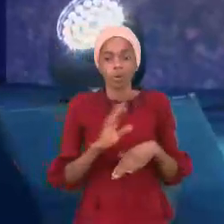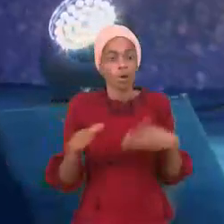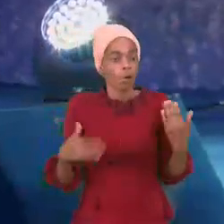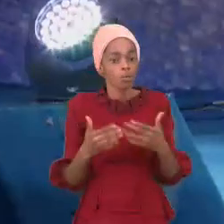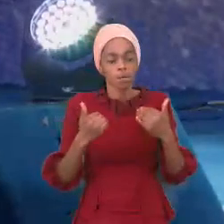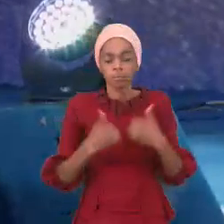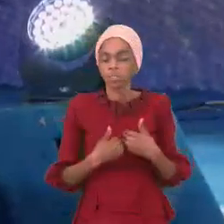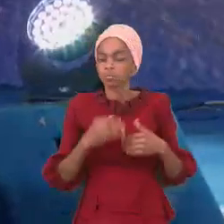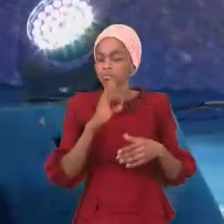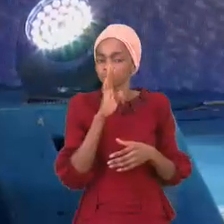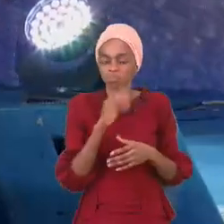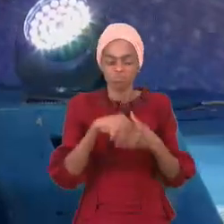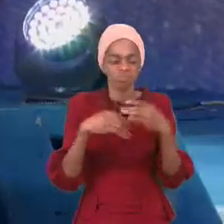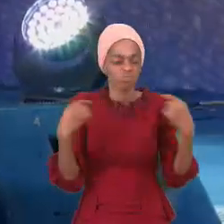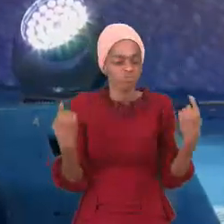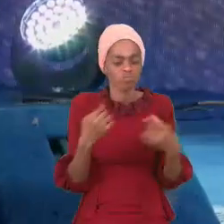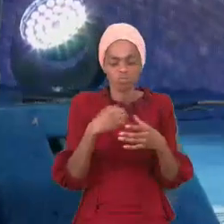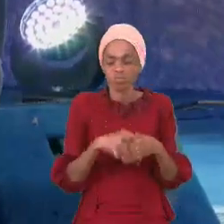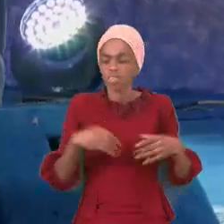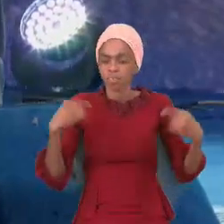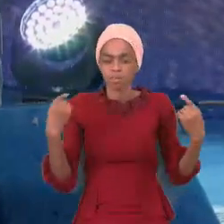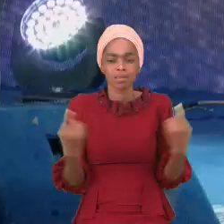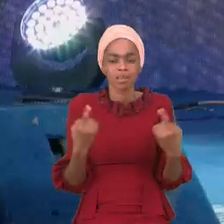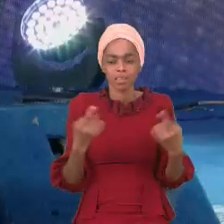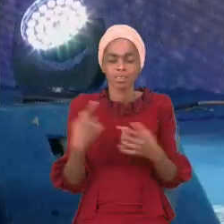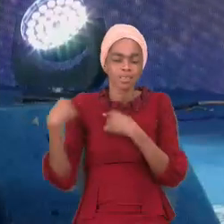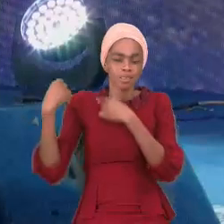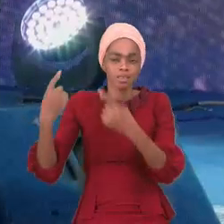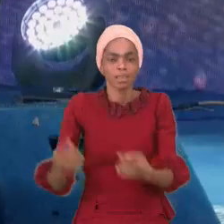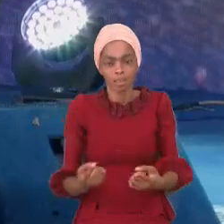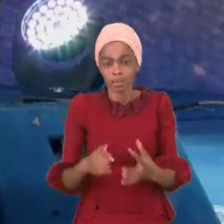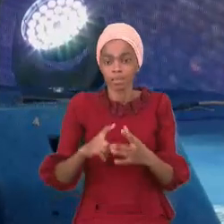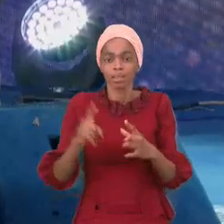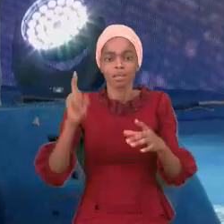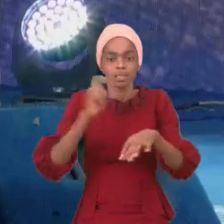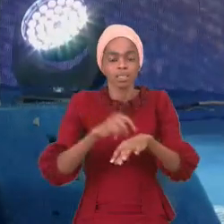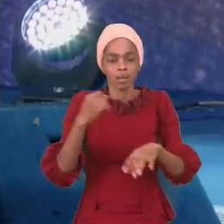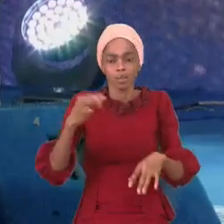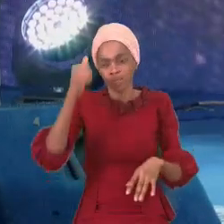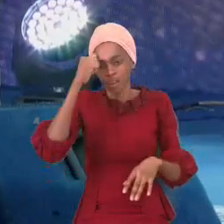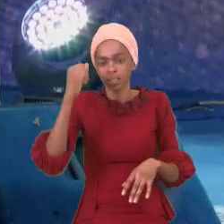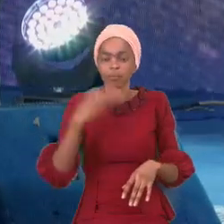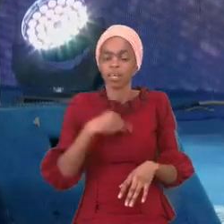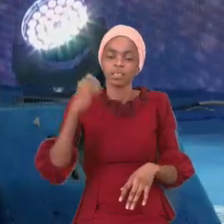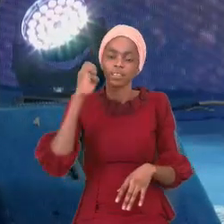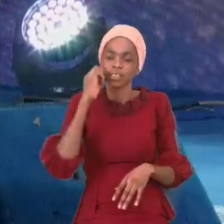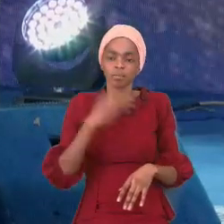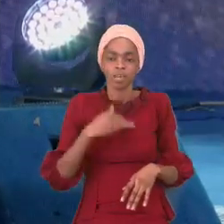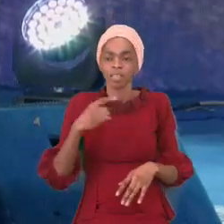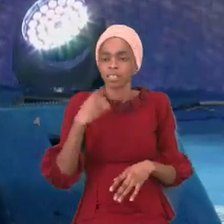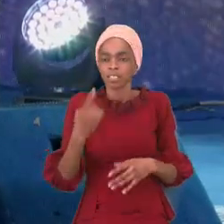evil, in iniquity, since the time of Adam and Eve. We have all been